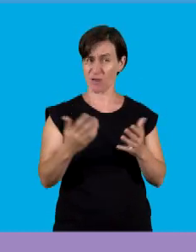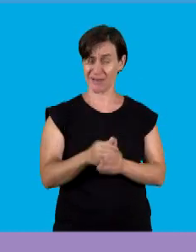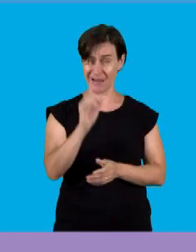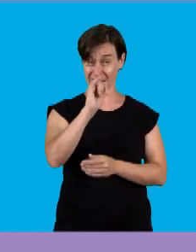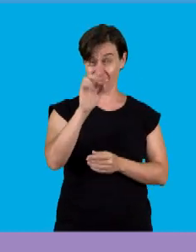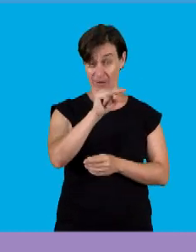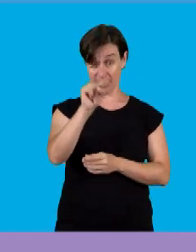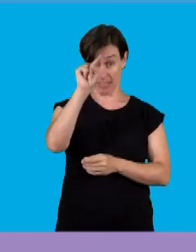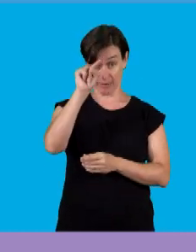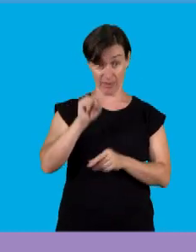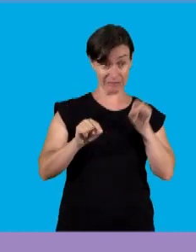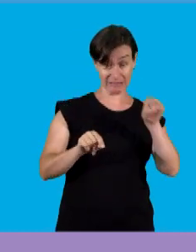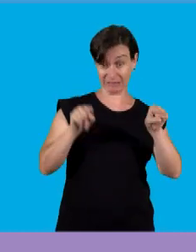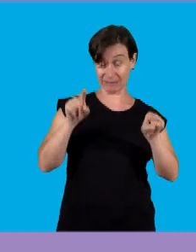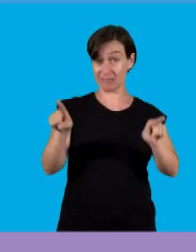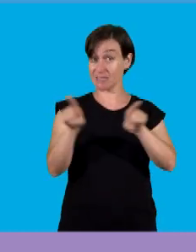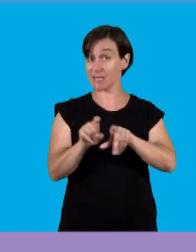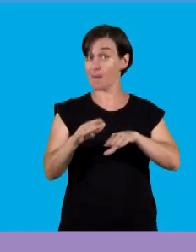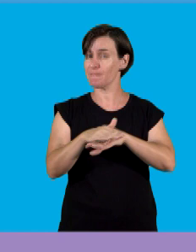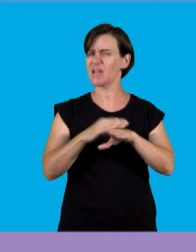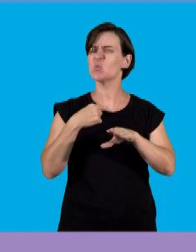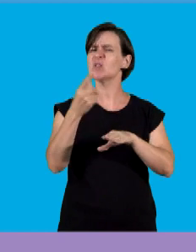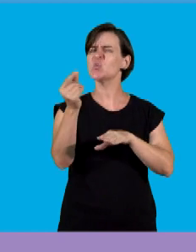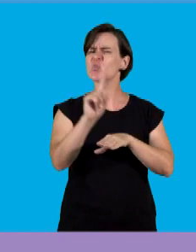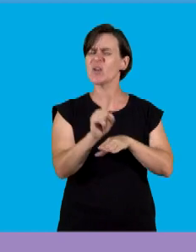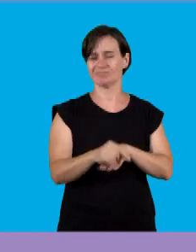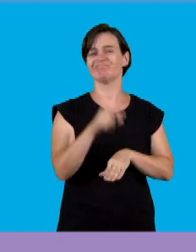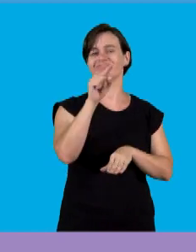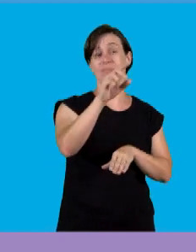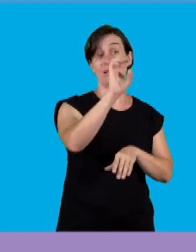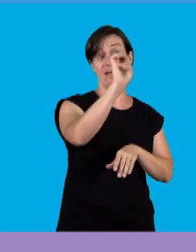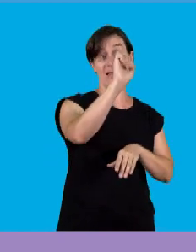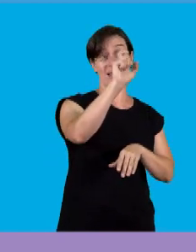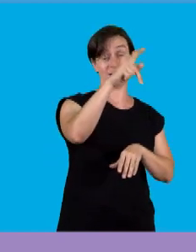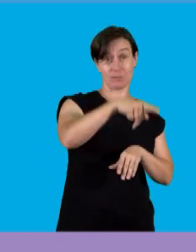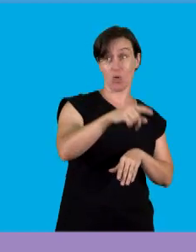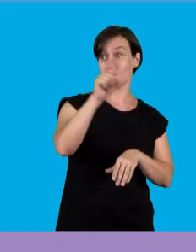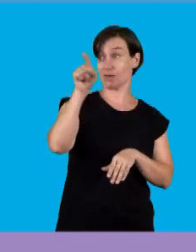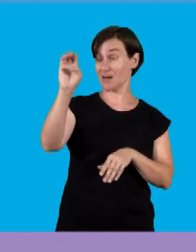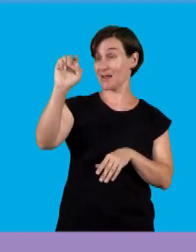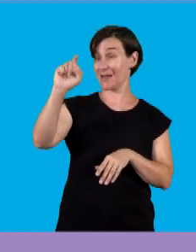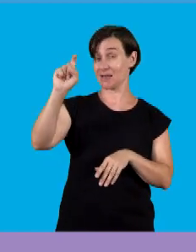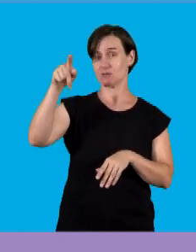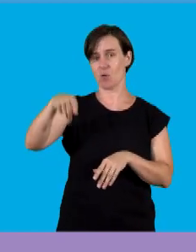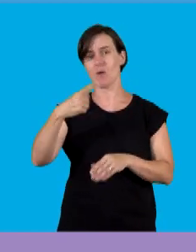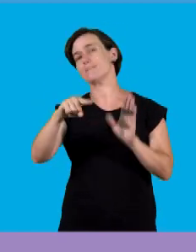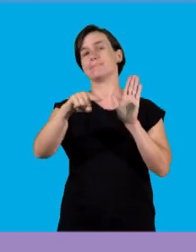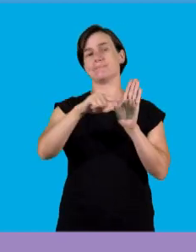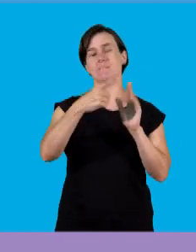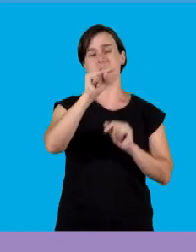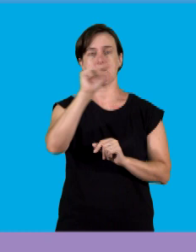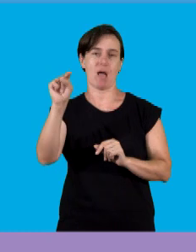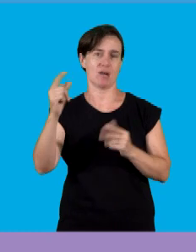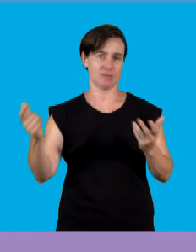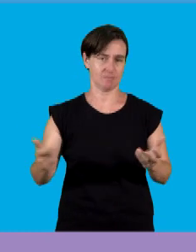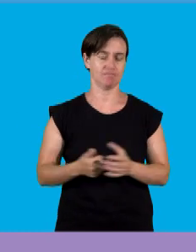base? Yes, you are correct. We are going to subtract those exponents. So it's going to be